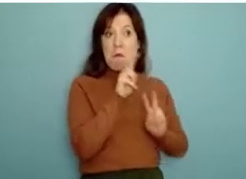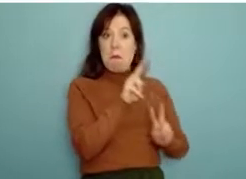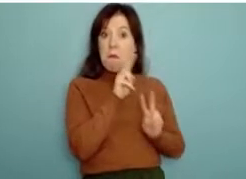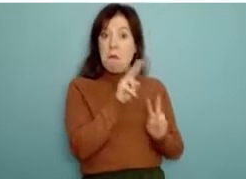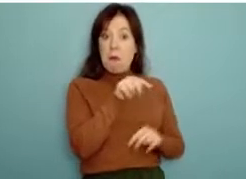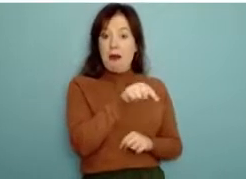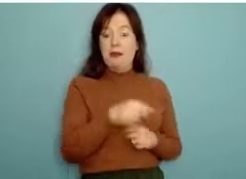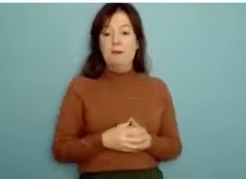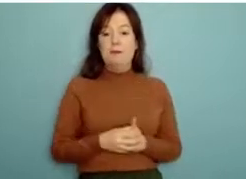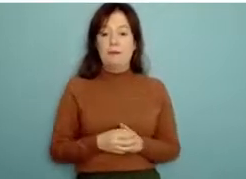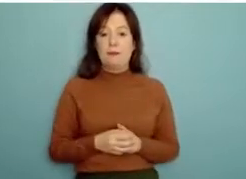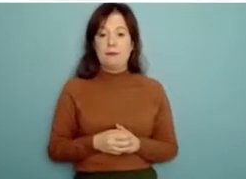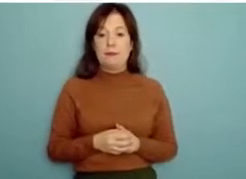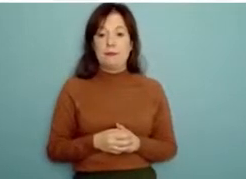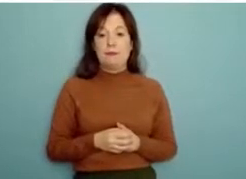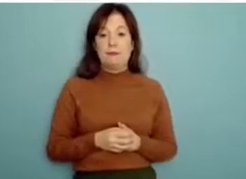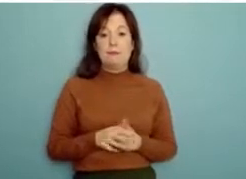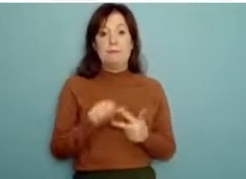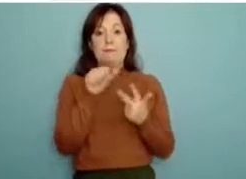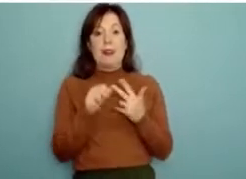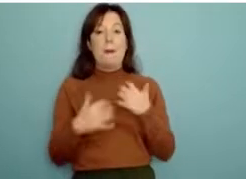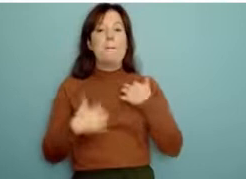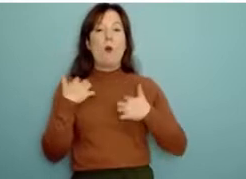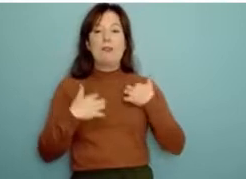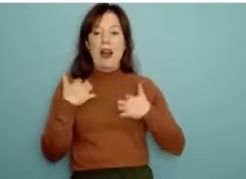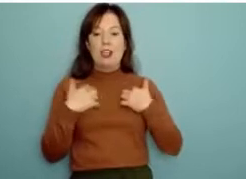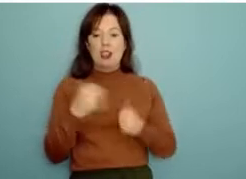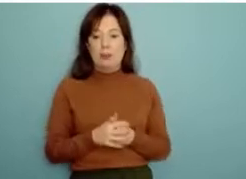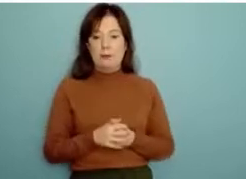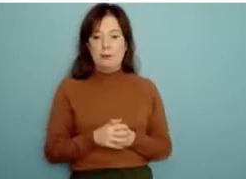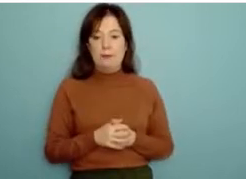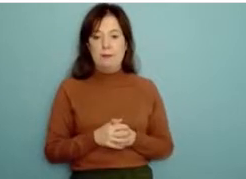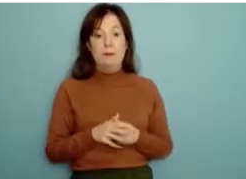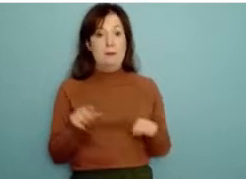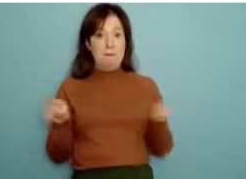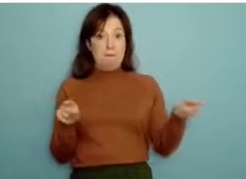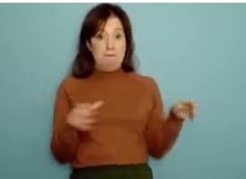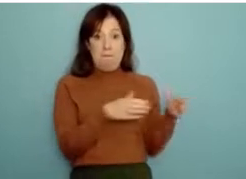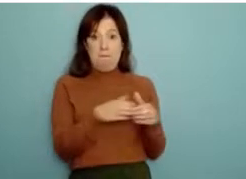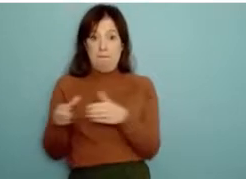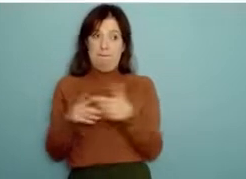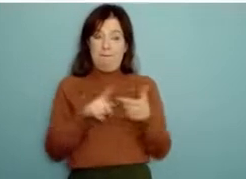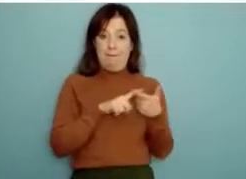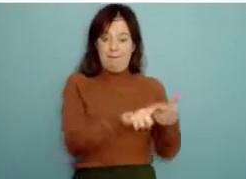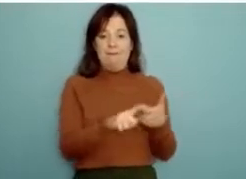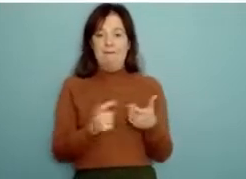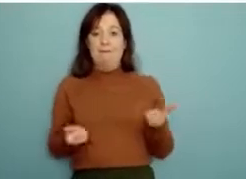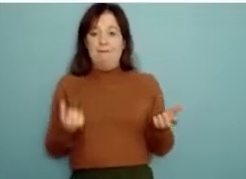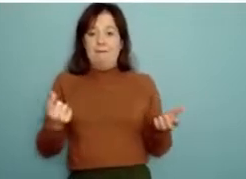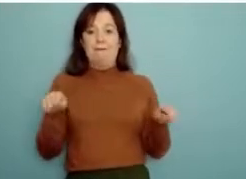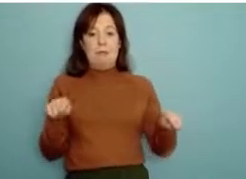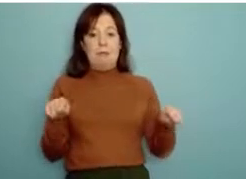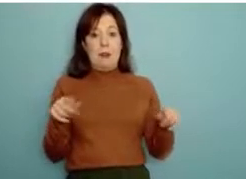Moving on briefly to motivation, the difference between user groups was particularly salient for automatic and reflective